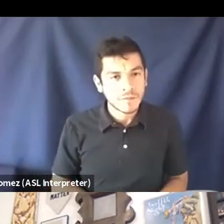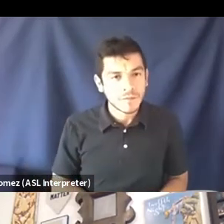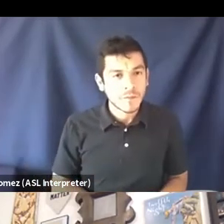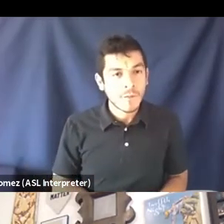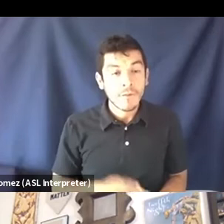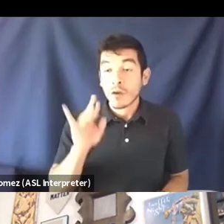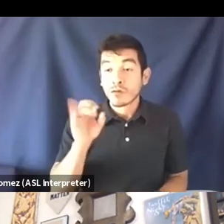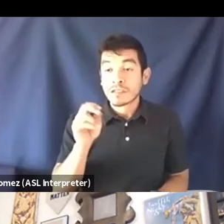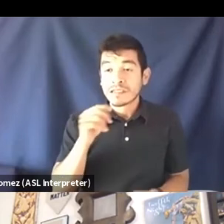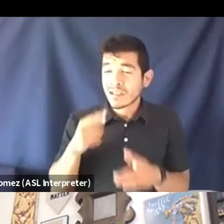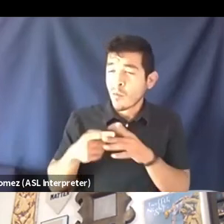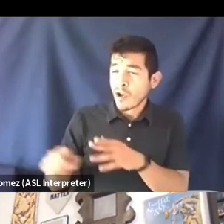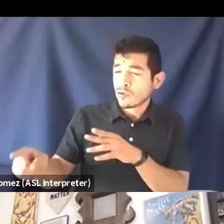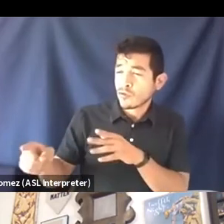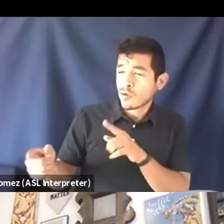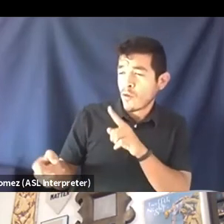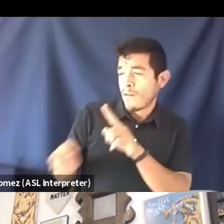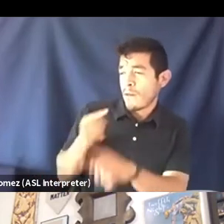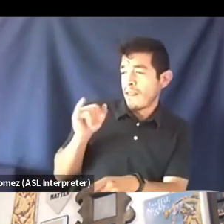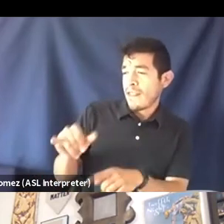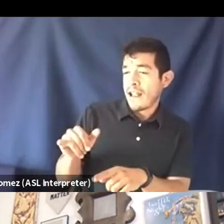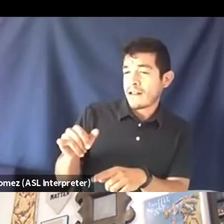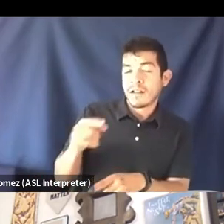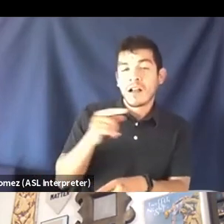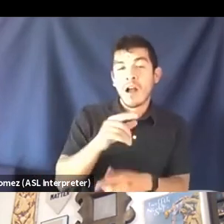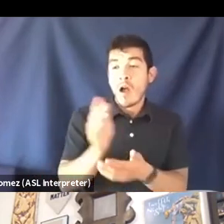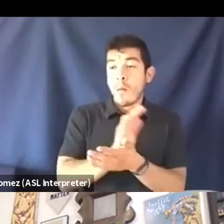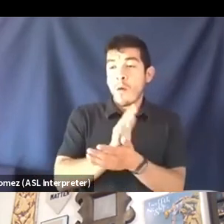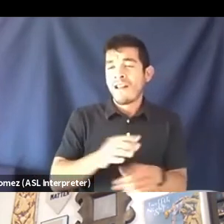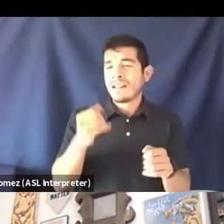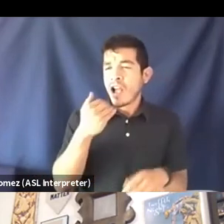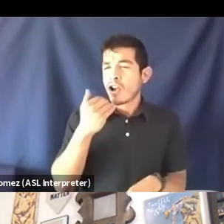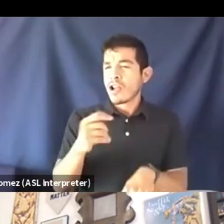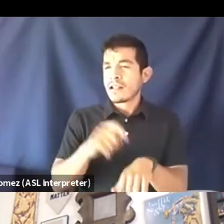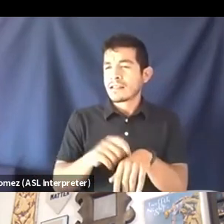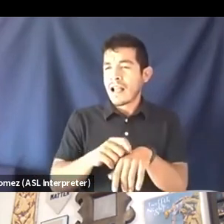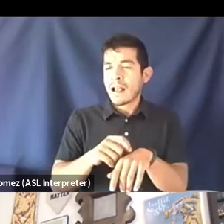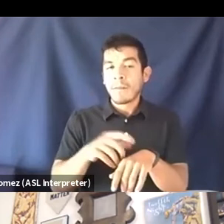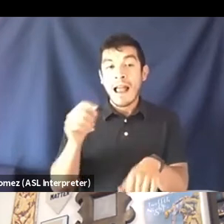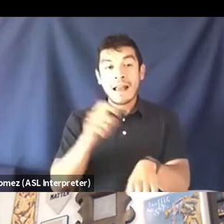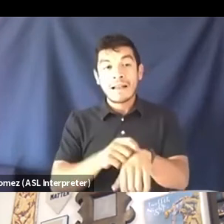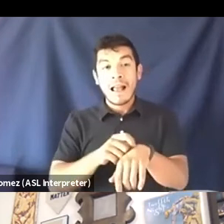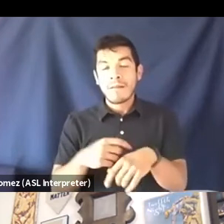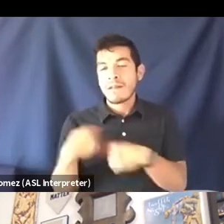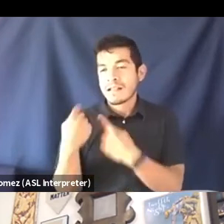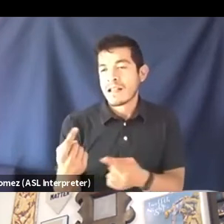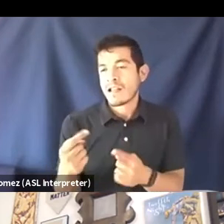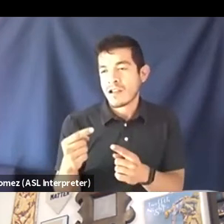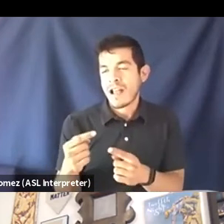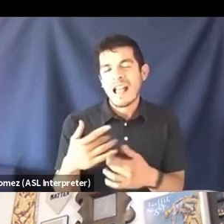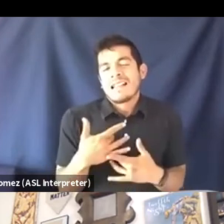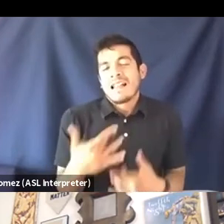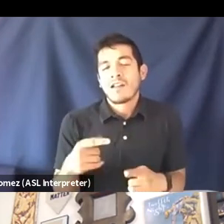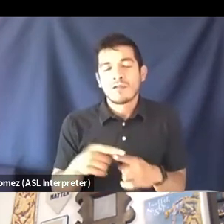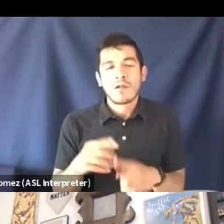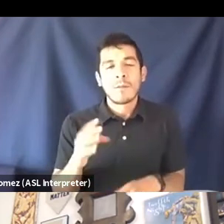that, of course, you know, documentaries take a good amount of time, and timing tends to be something that can